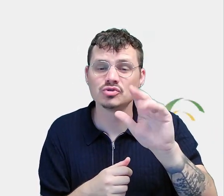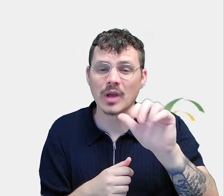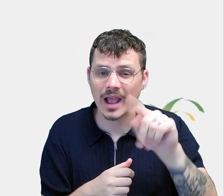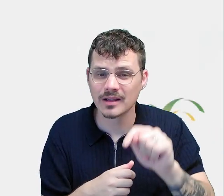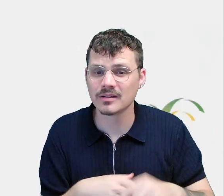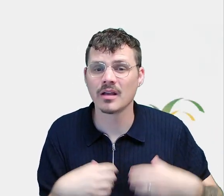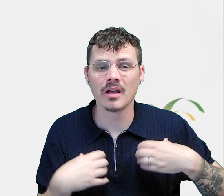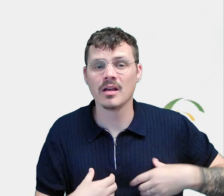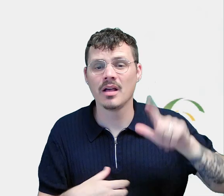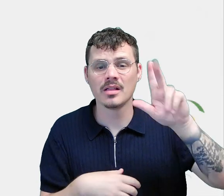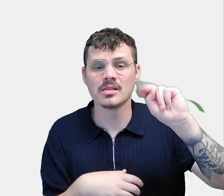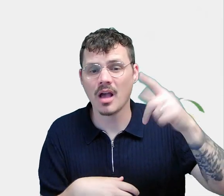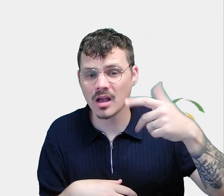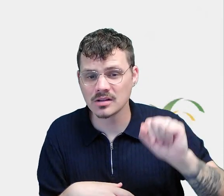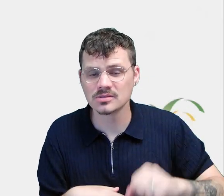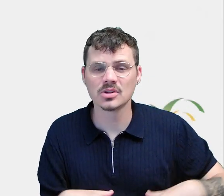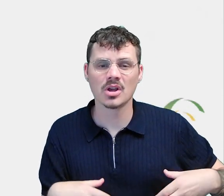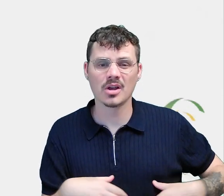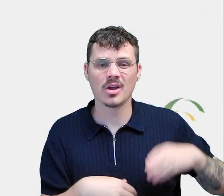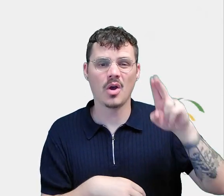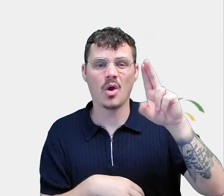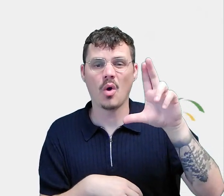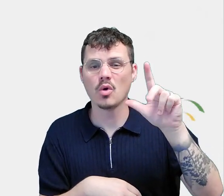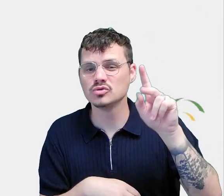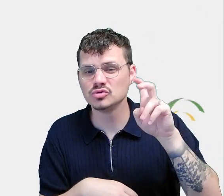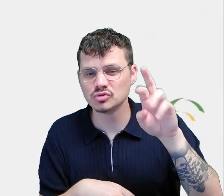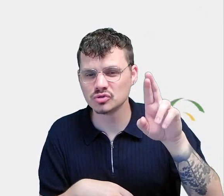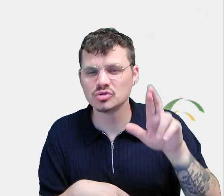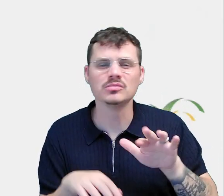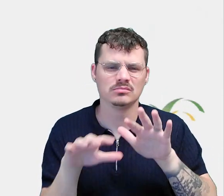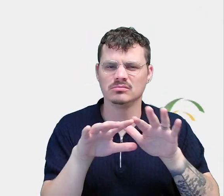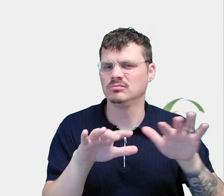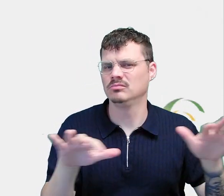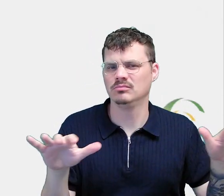the stomach ulcer or like that.